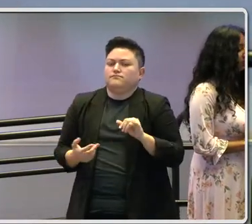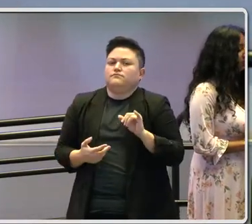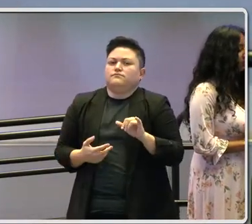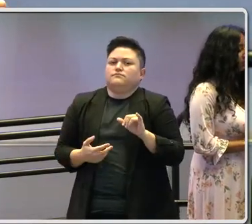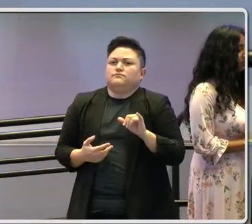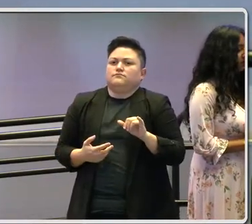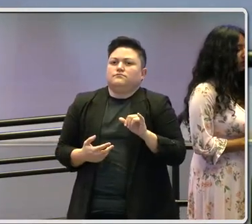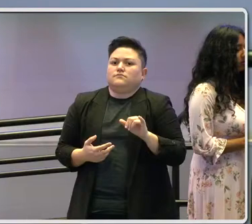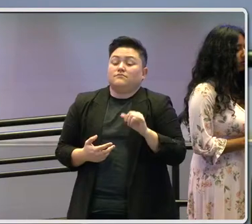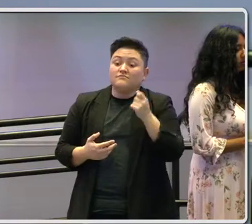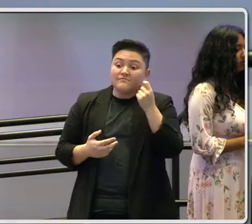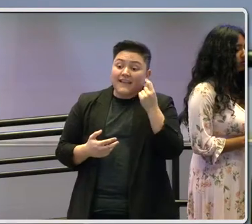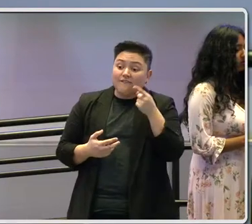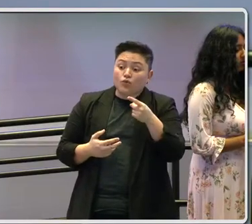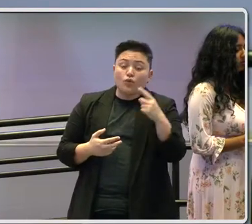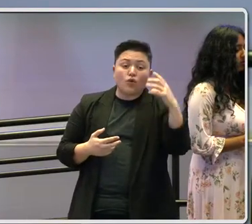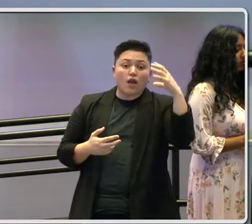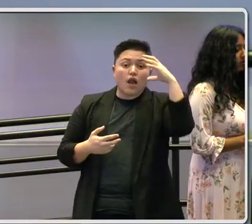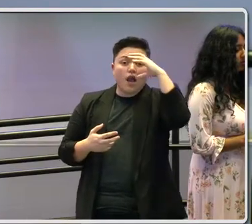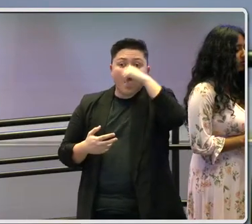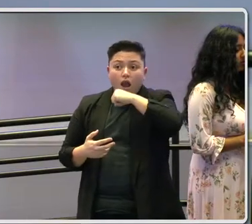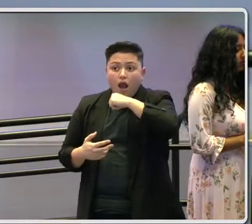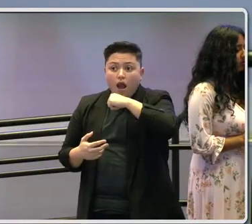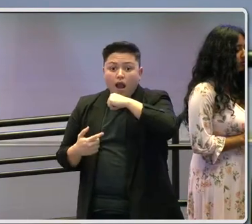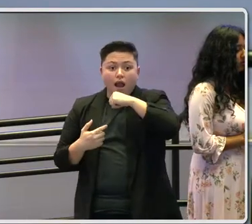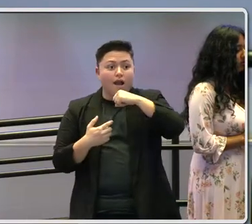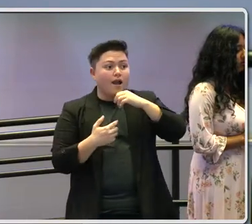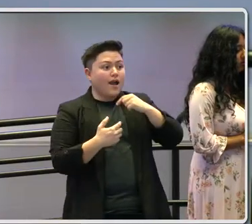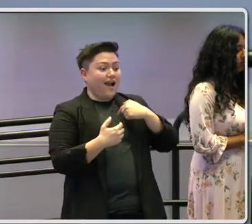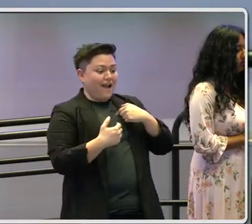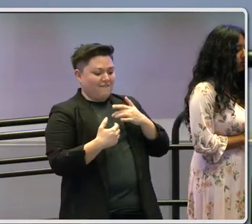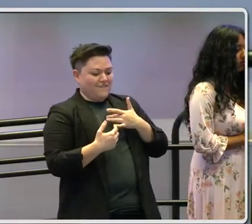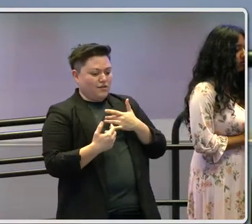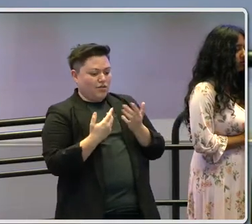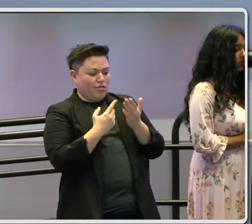actually stops many of us from genuinely being seen.